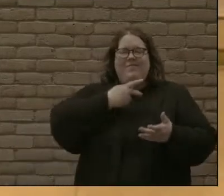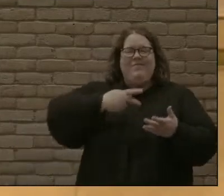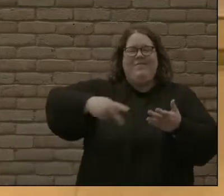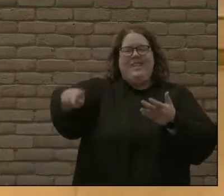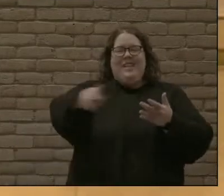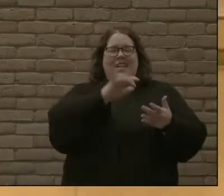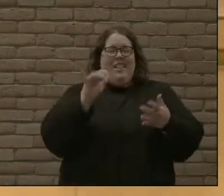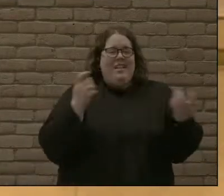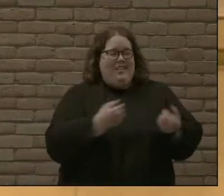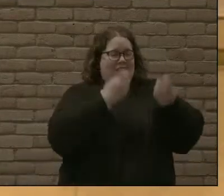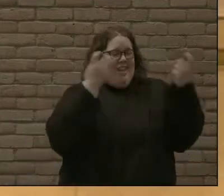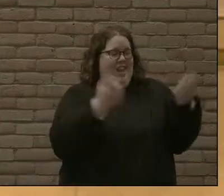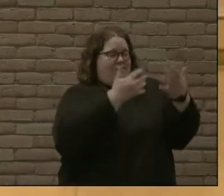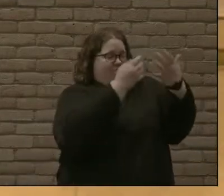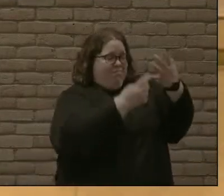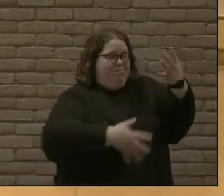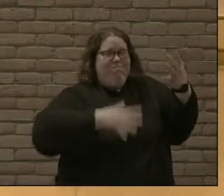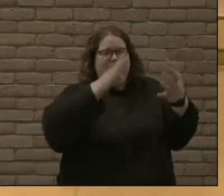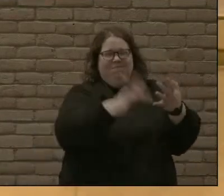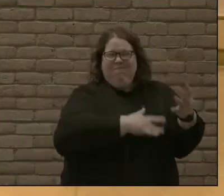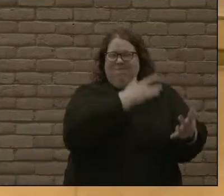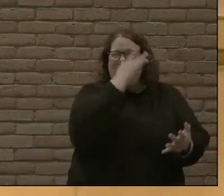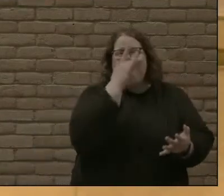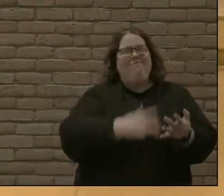like the weight has been lifted,